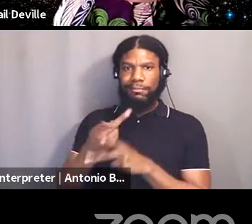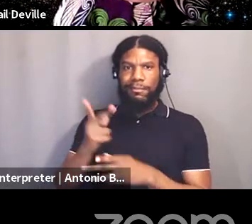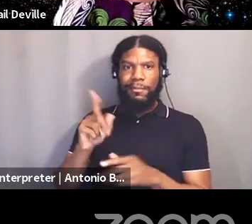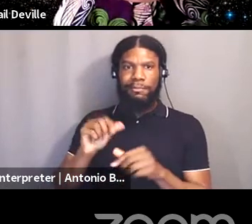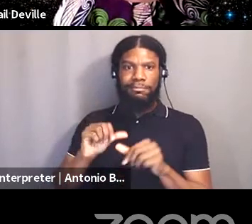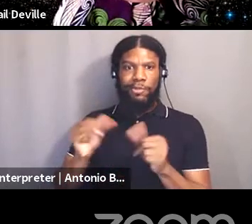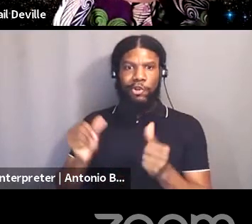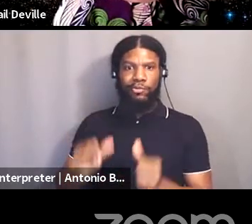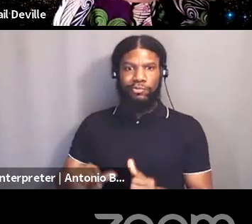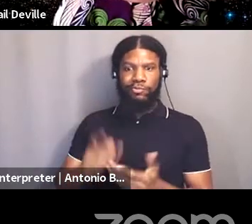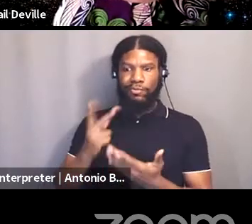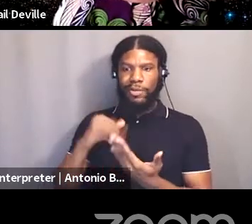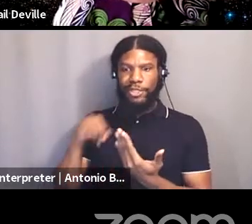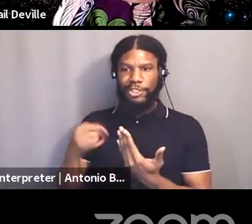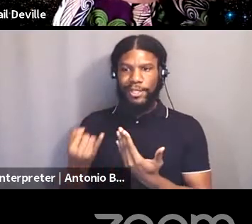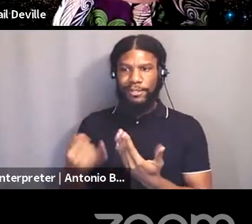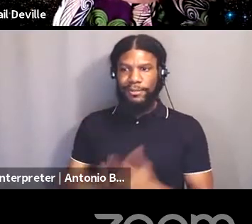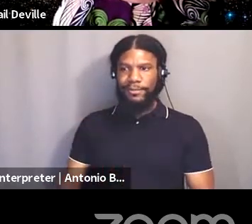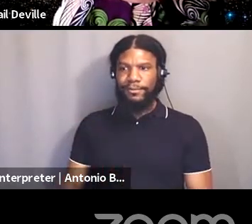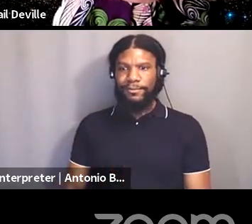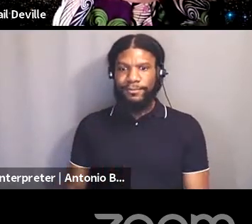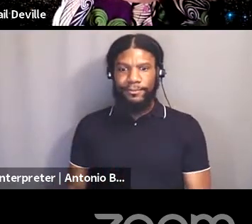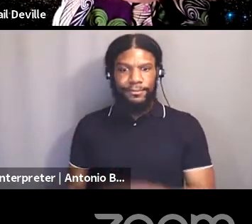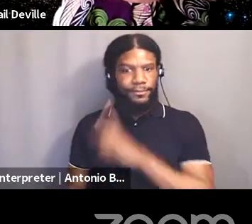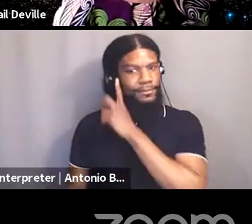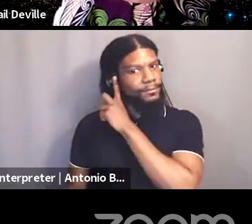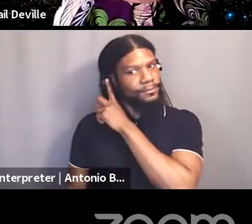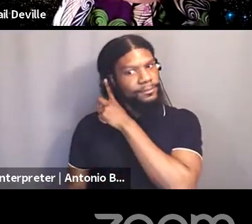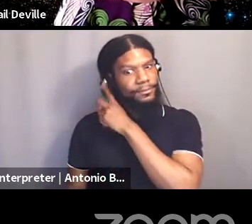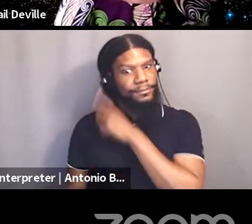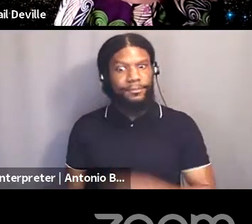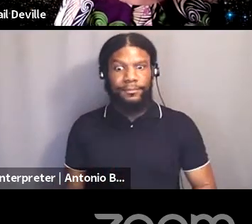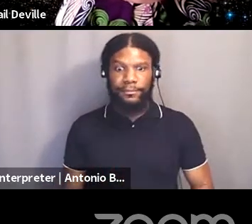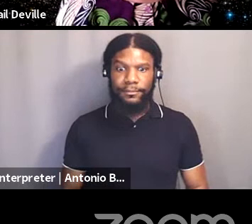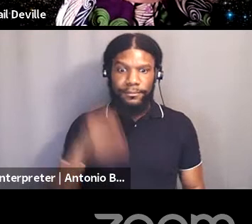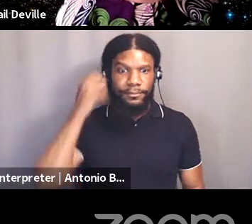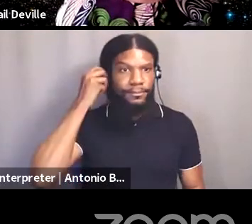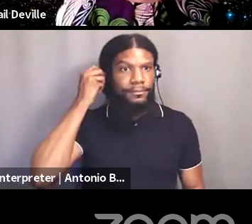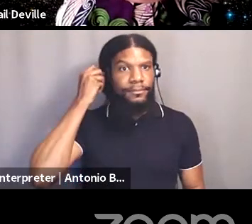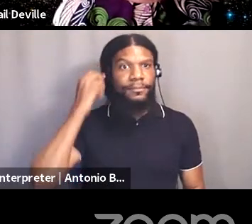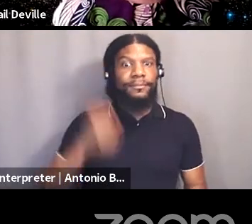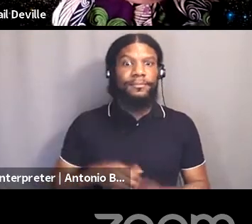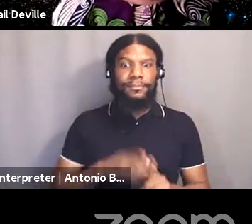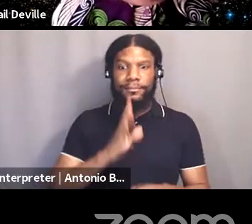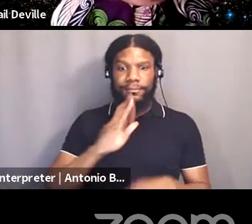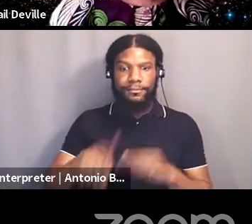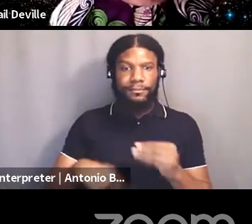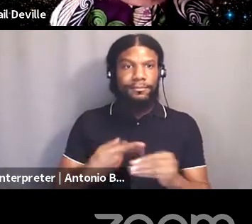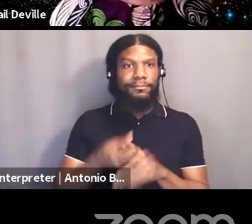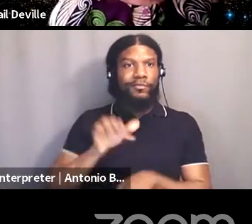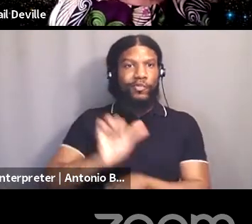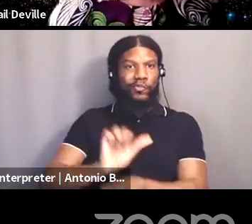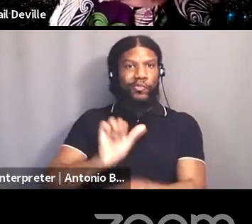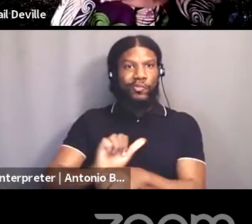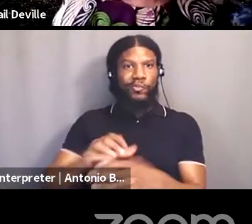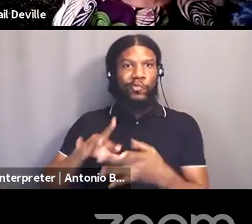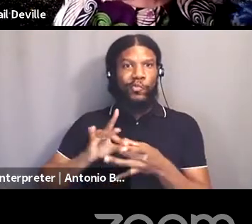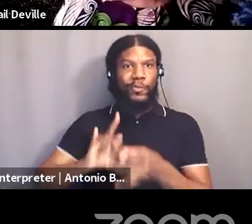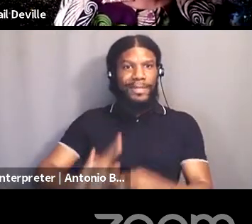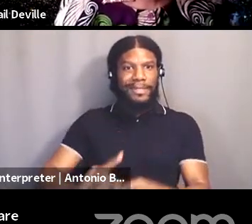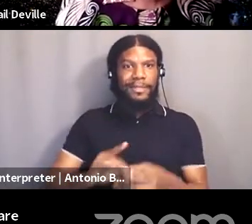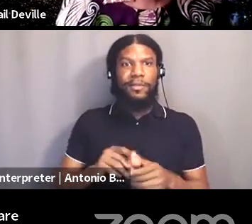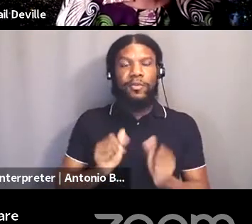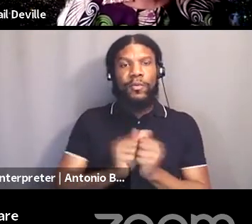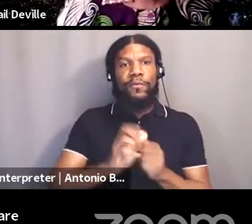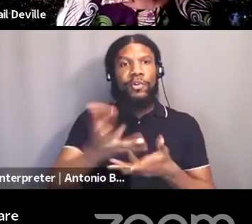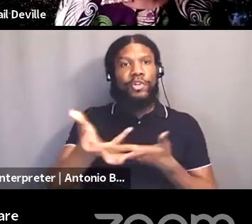And of course, seeing your work, we are kind of brought up against recent history. Can you talk about the relationship between your